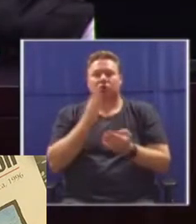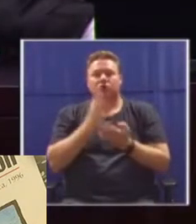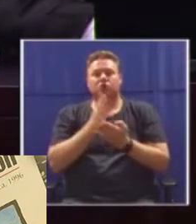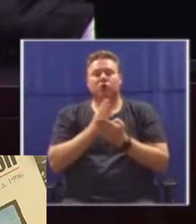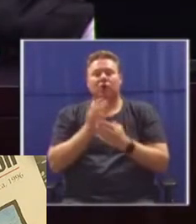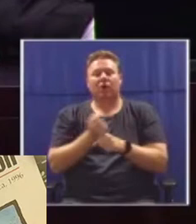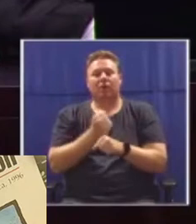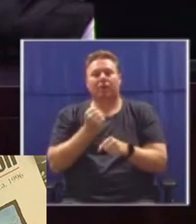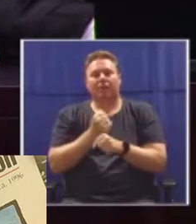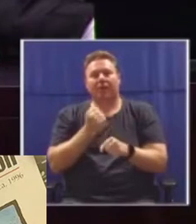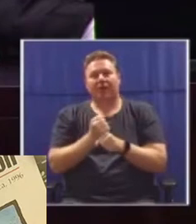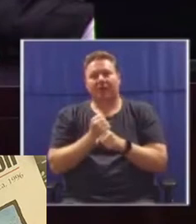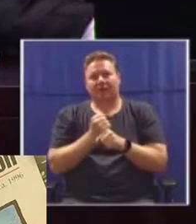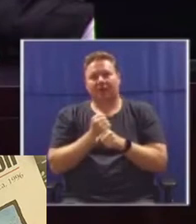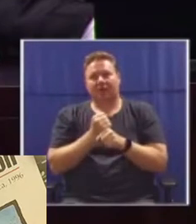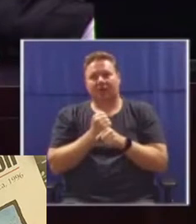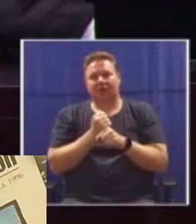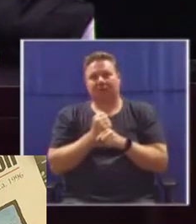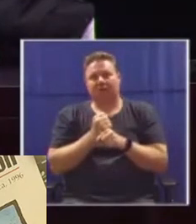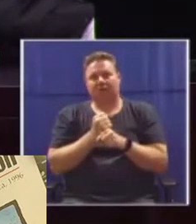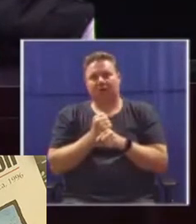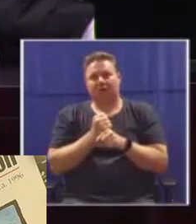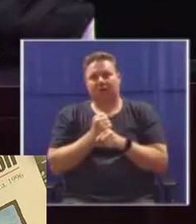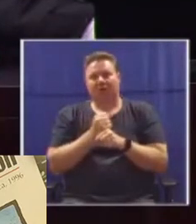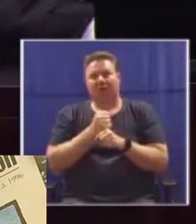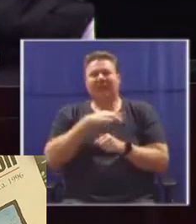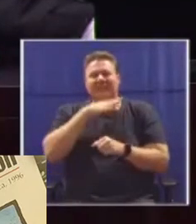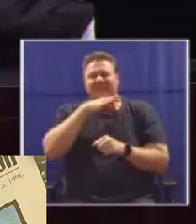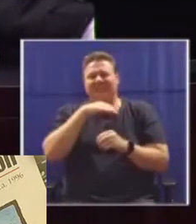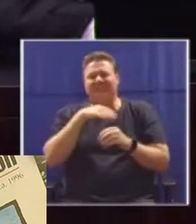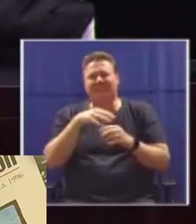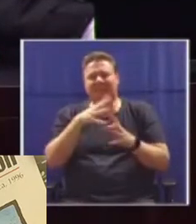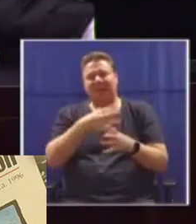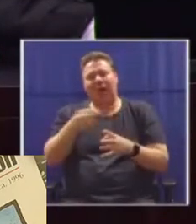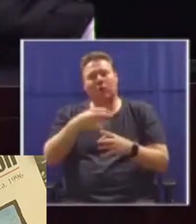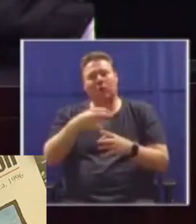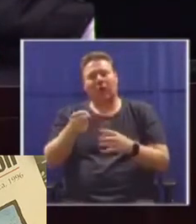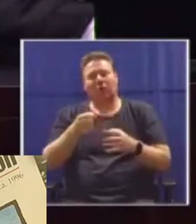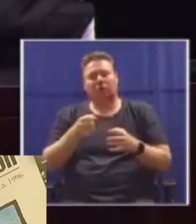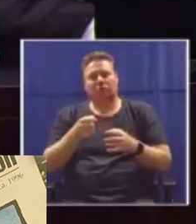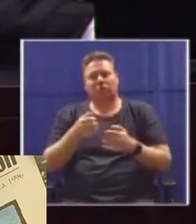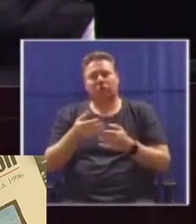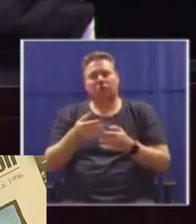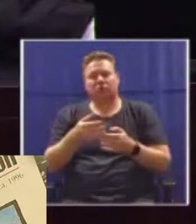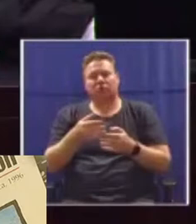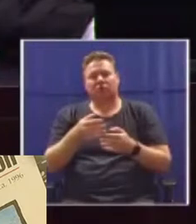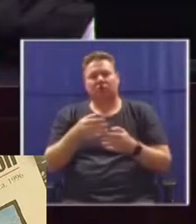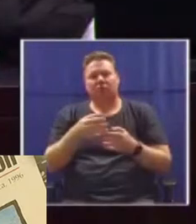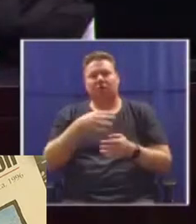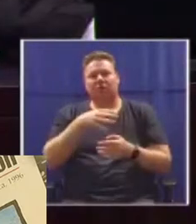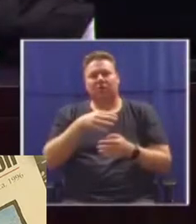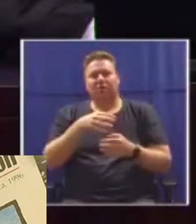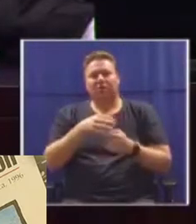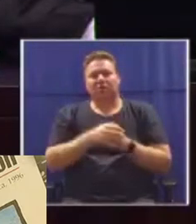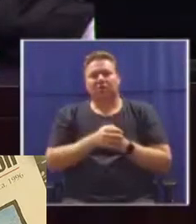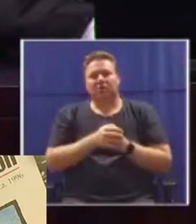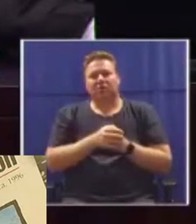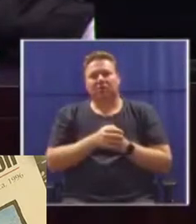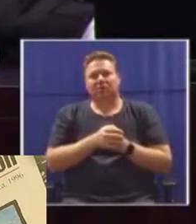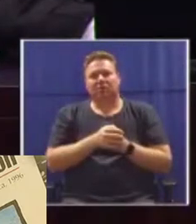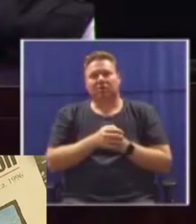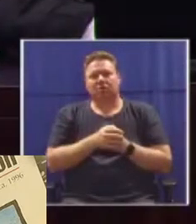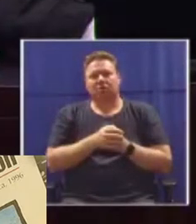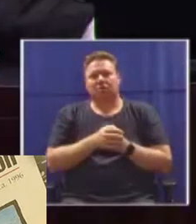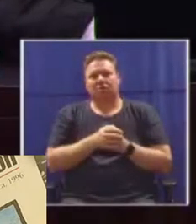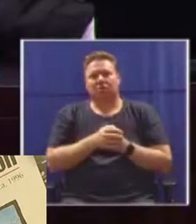substances from sewage stream before it is treated. Honorable Chairperson, the bill allows for the enforcement